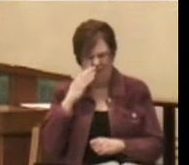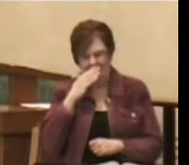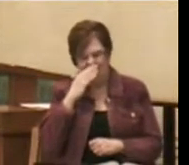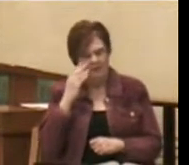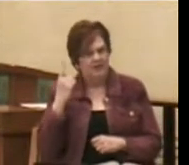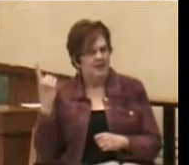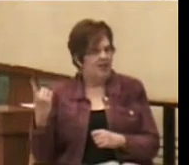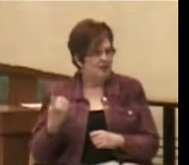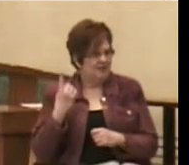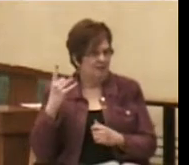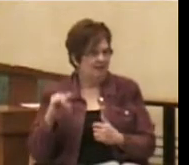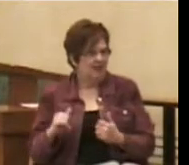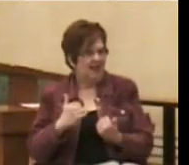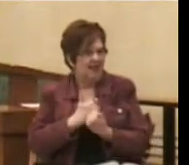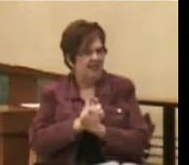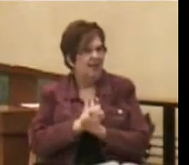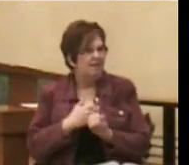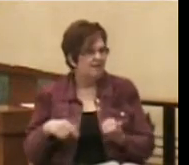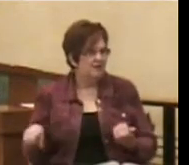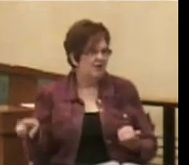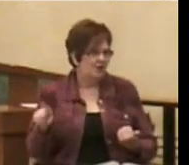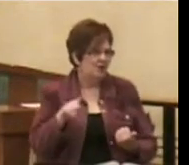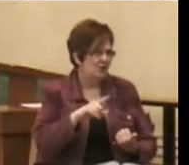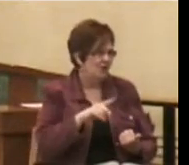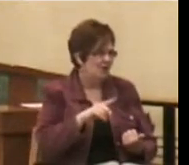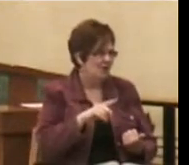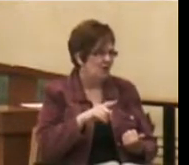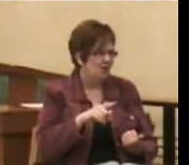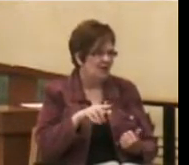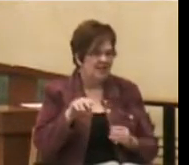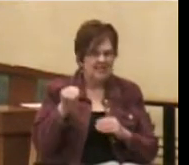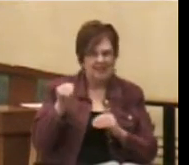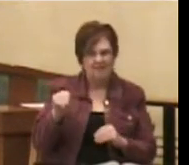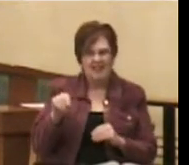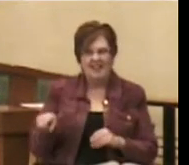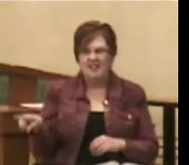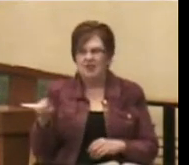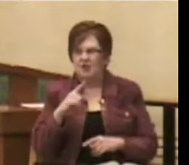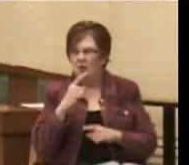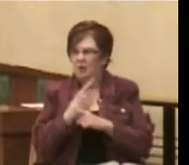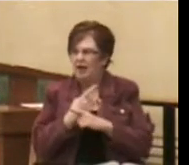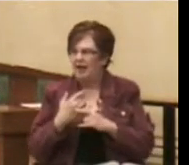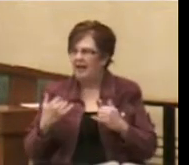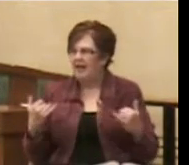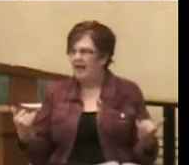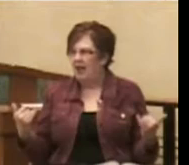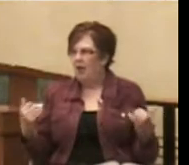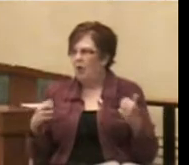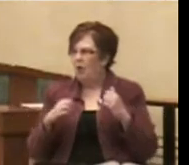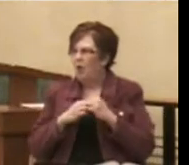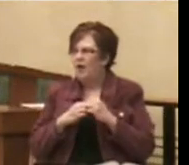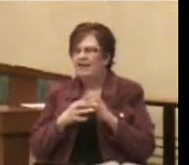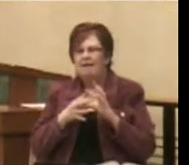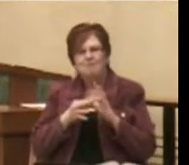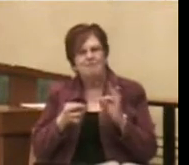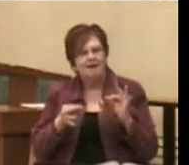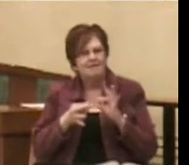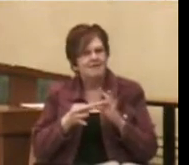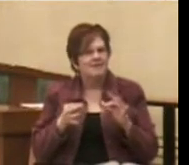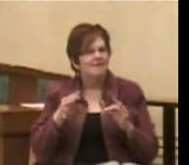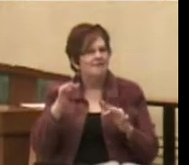There is someone who loves you who is feeding you right now, with a message